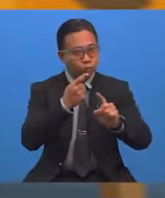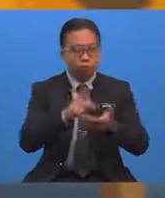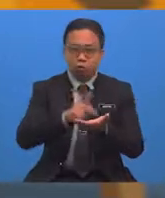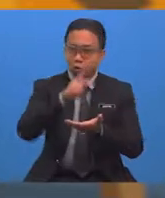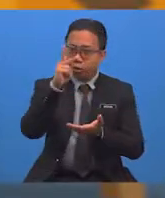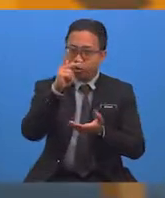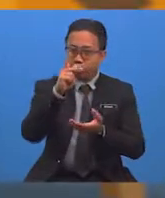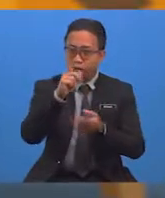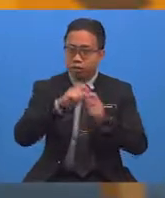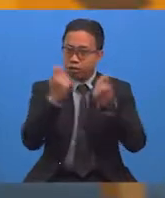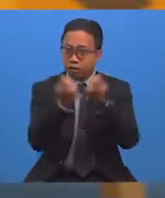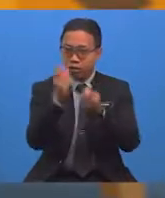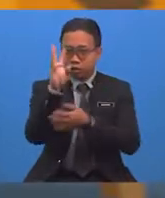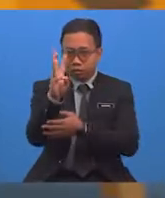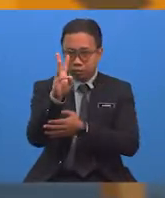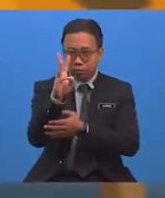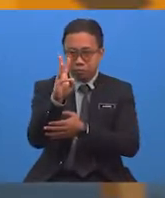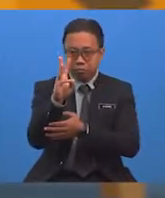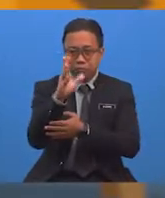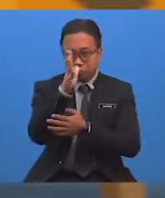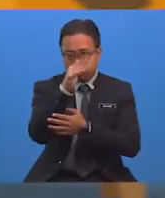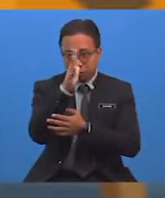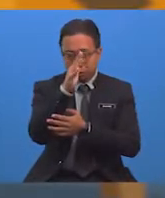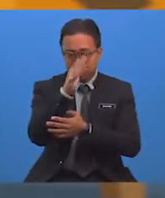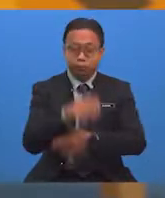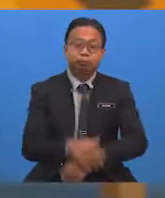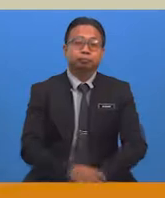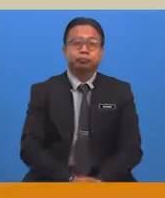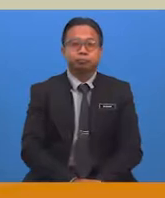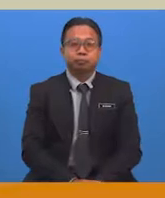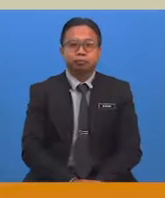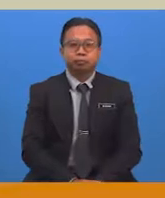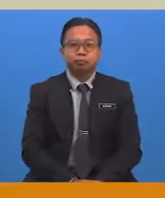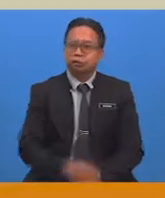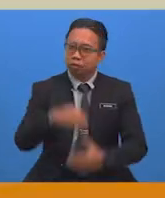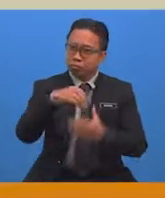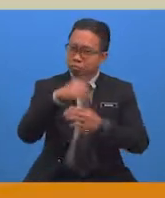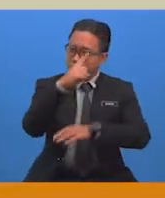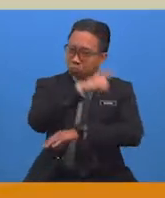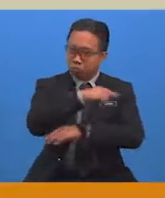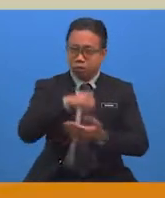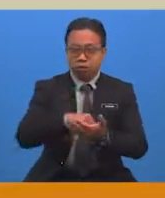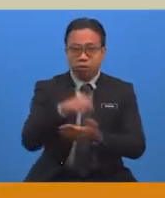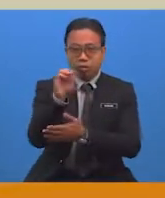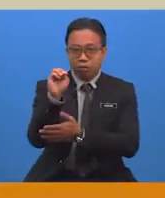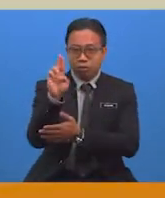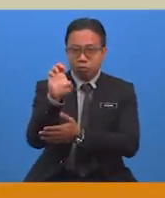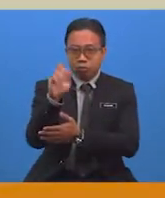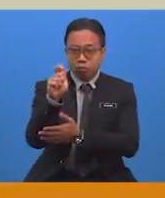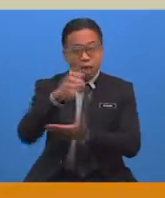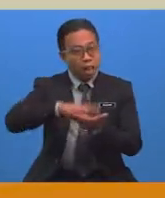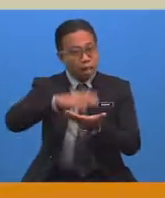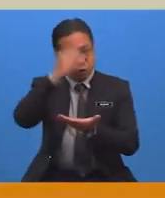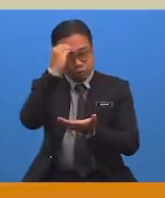Tingkatan 6, Tun Fatimah Durian Daun, Melaka. In today's MUET lesson, we